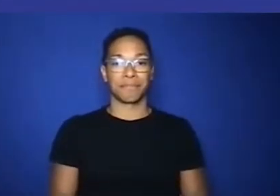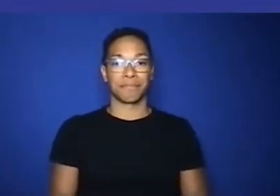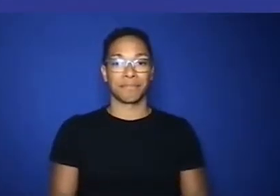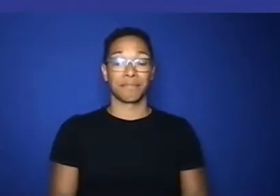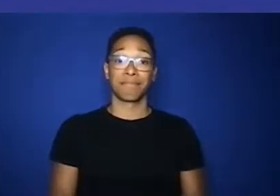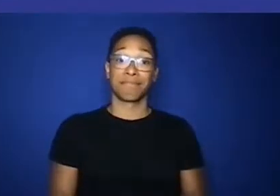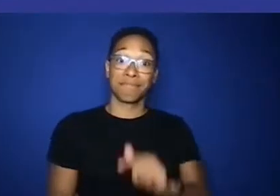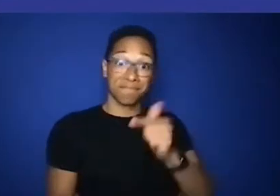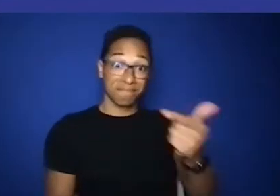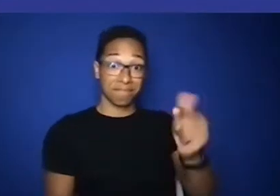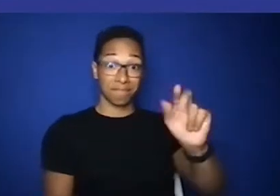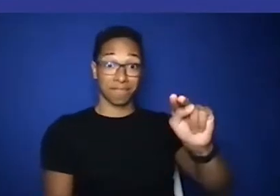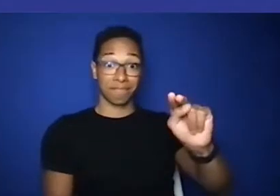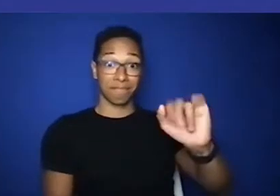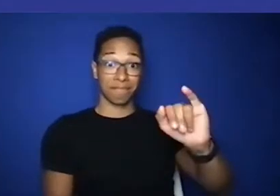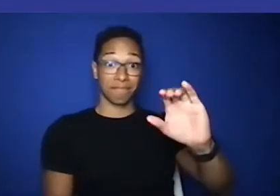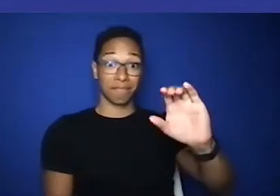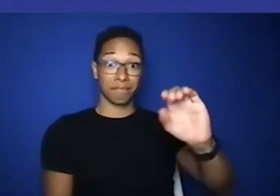Nicole, do you want to go?